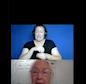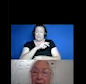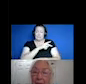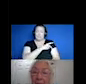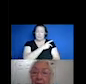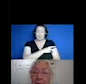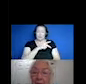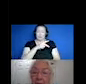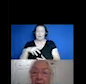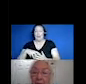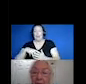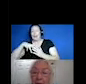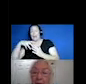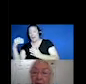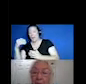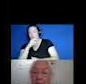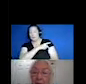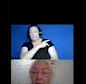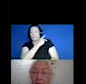the outpatient